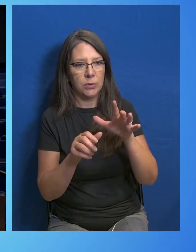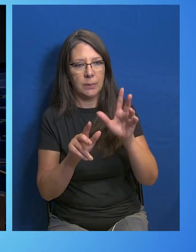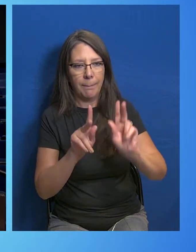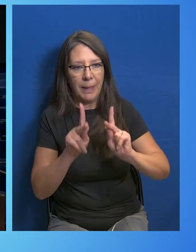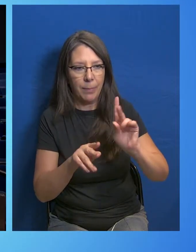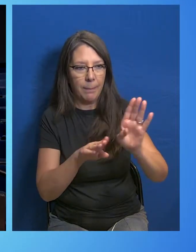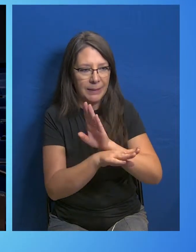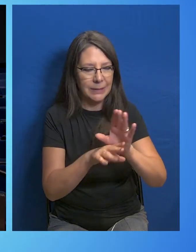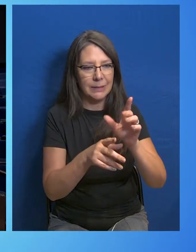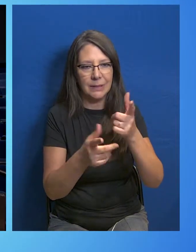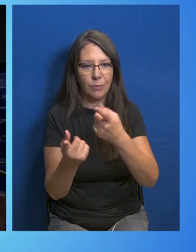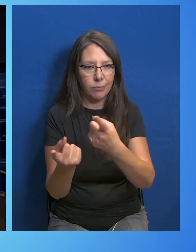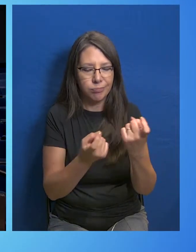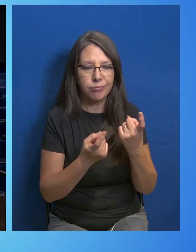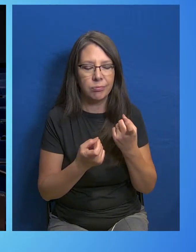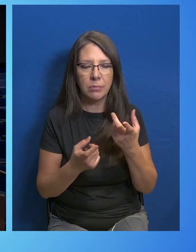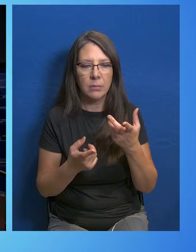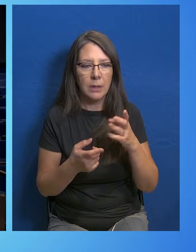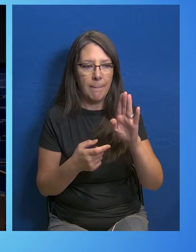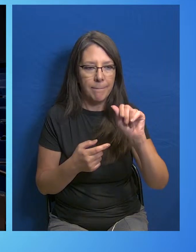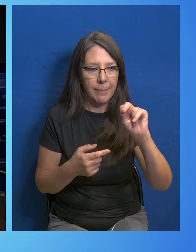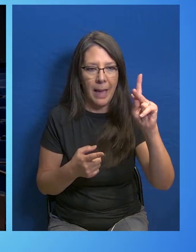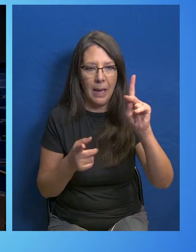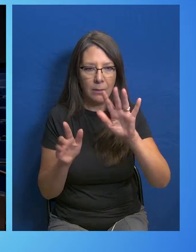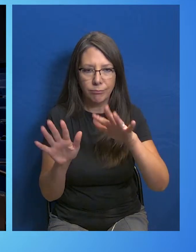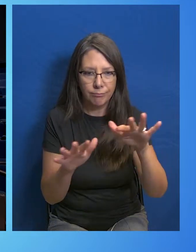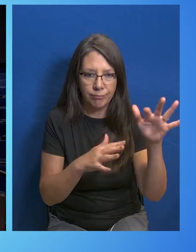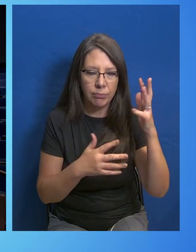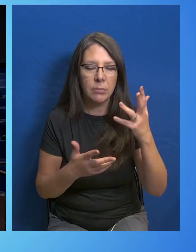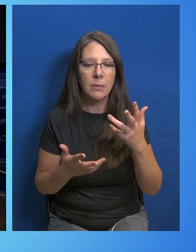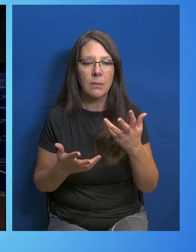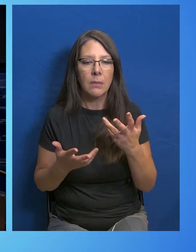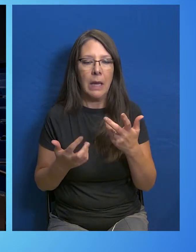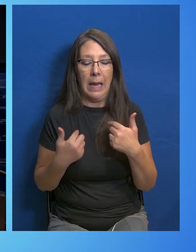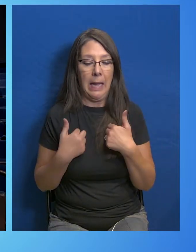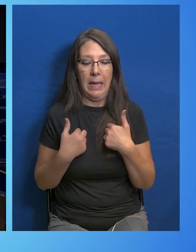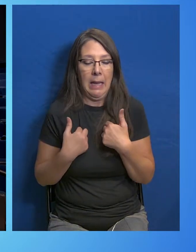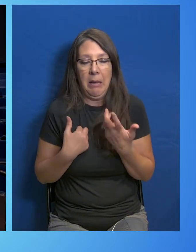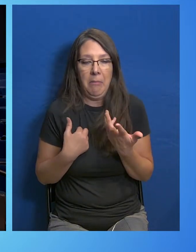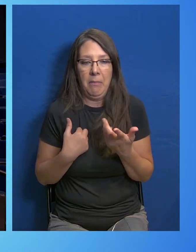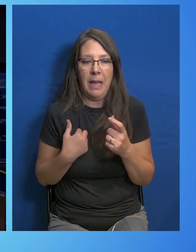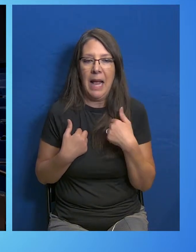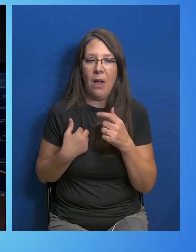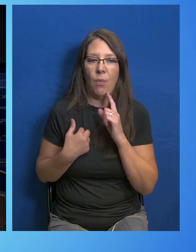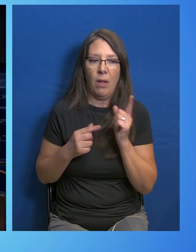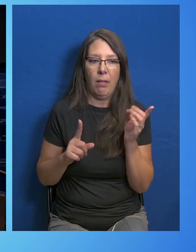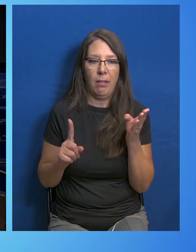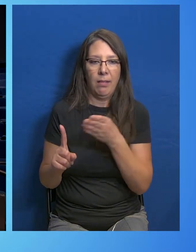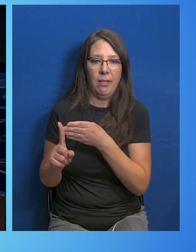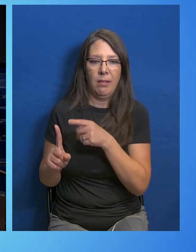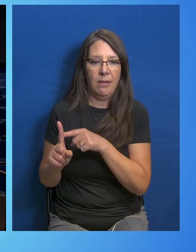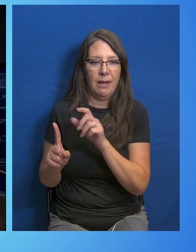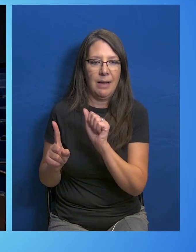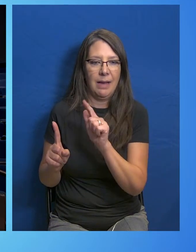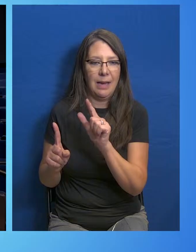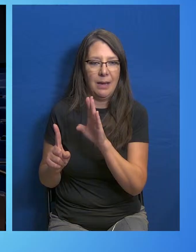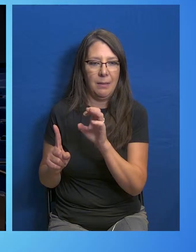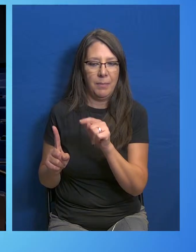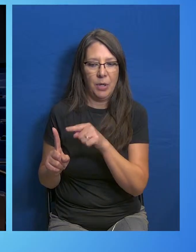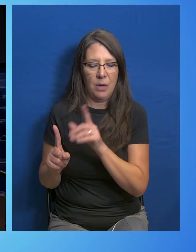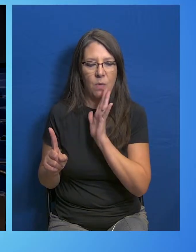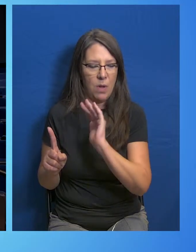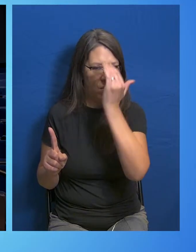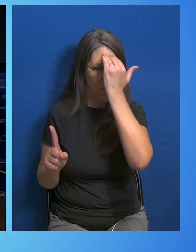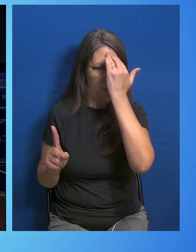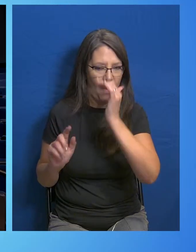And then I would probably defer to Albert to say how long